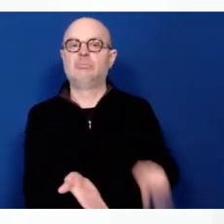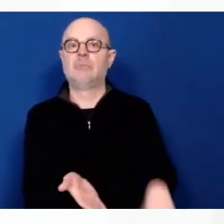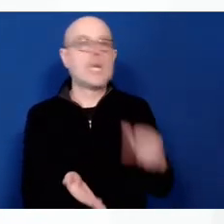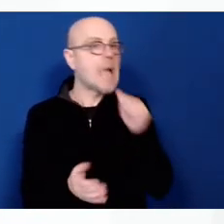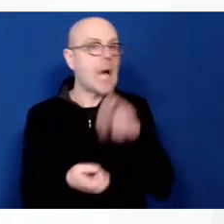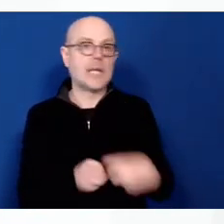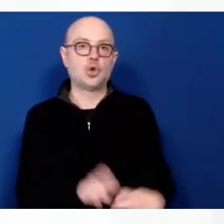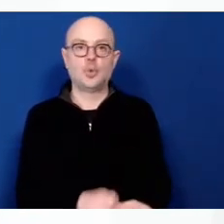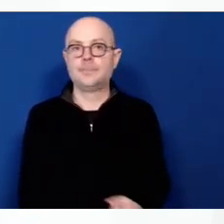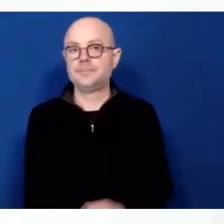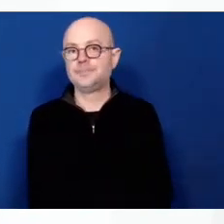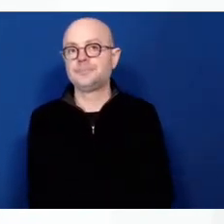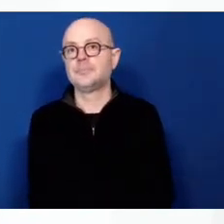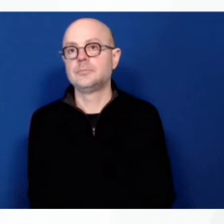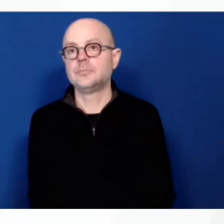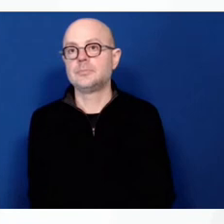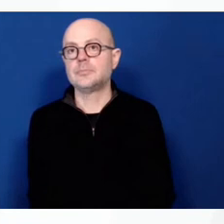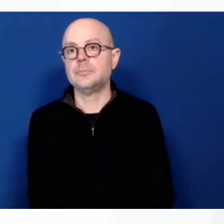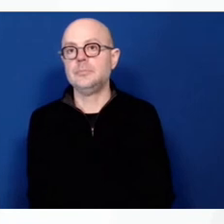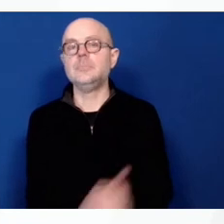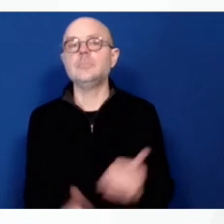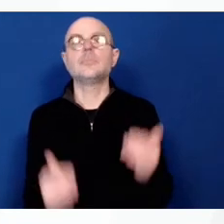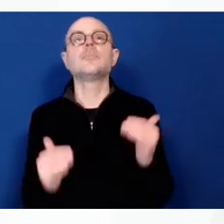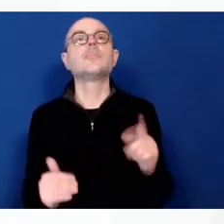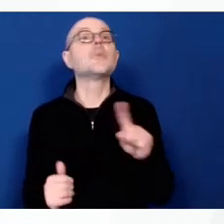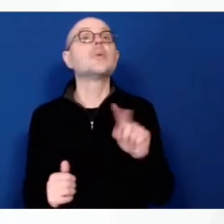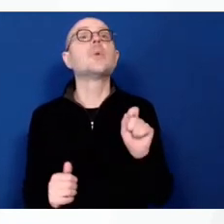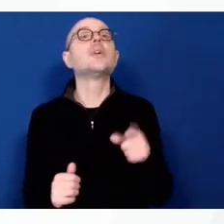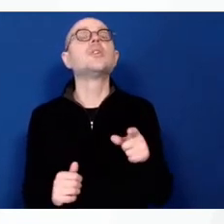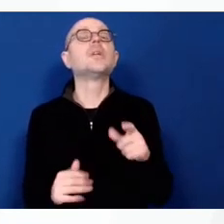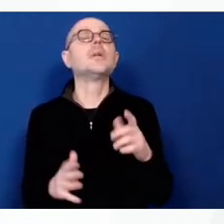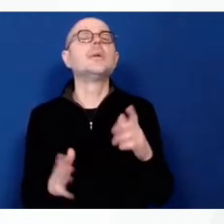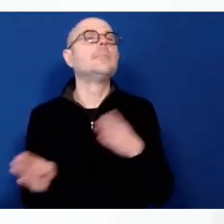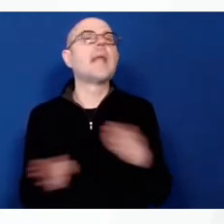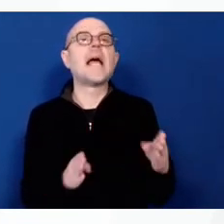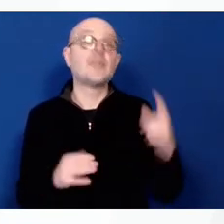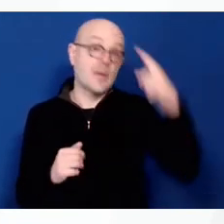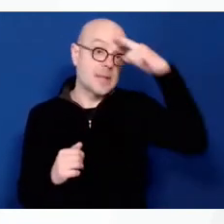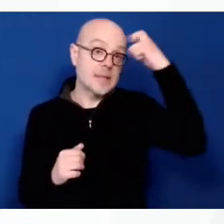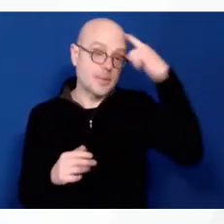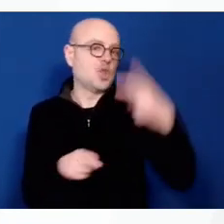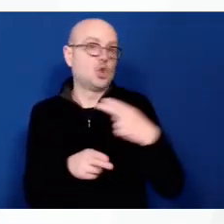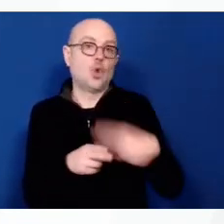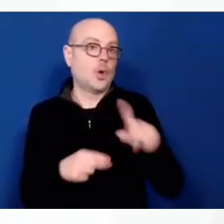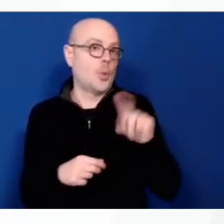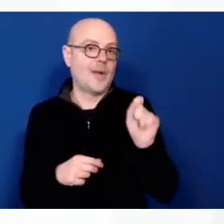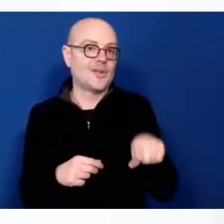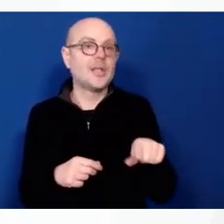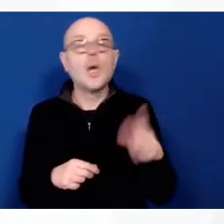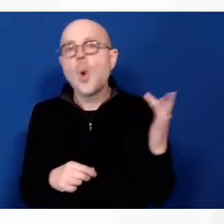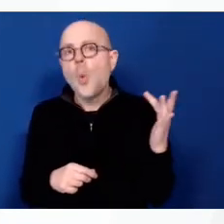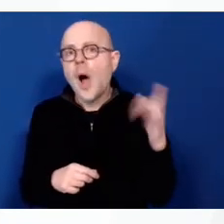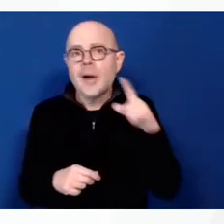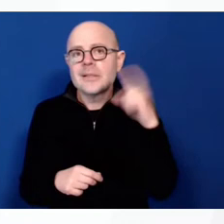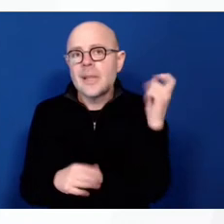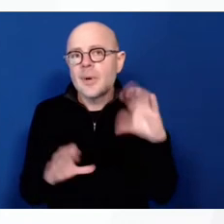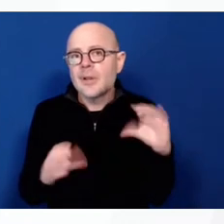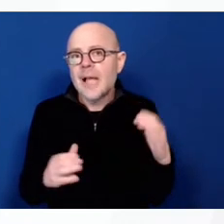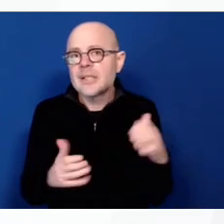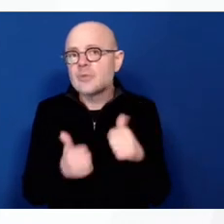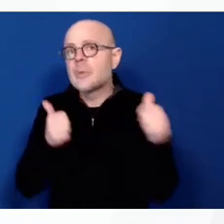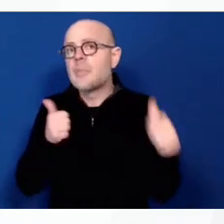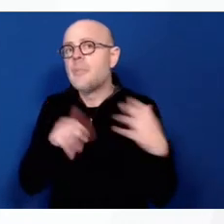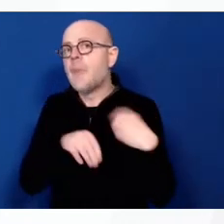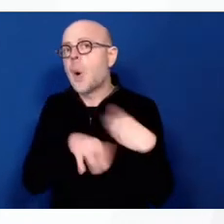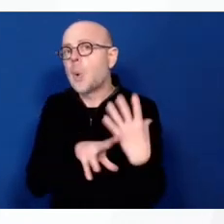Question about plans for summer. It's a short question. Why are summer classes remote when you mentioned it'll likely be a